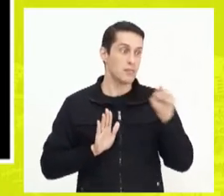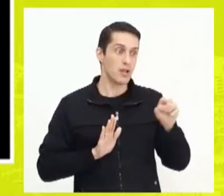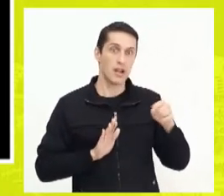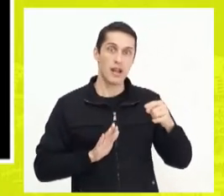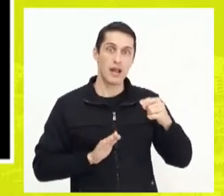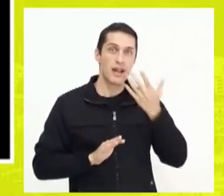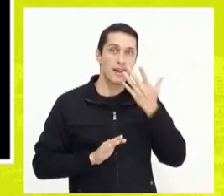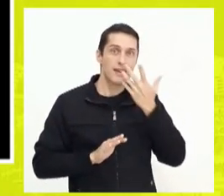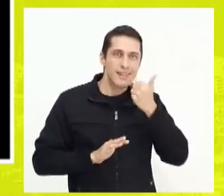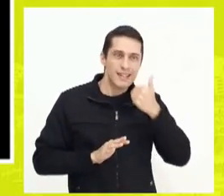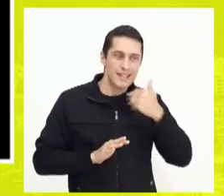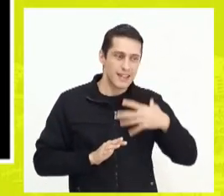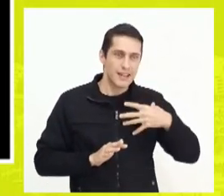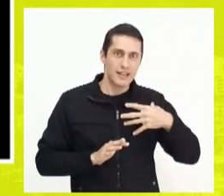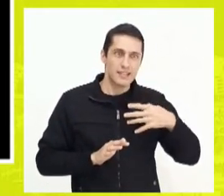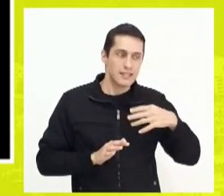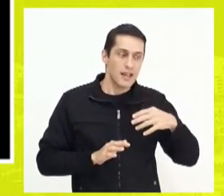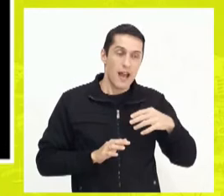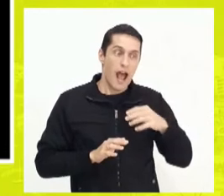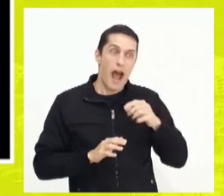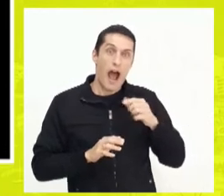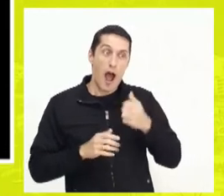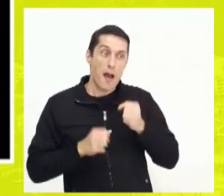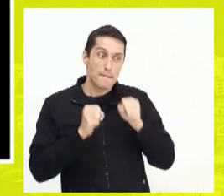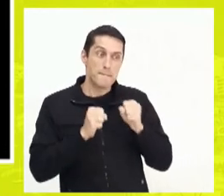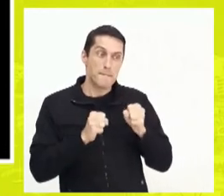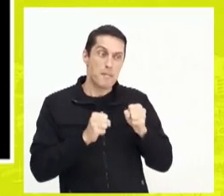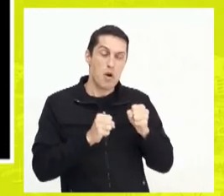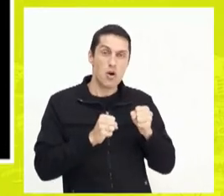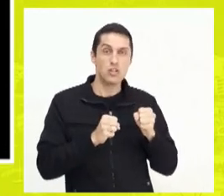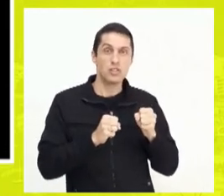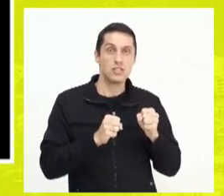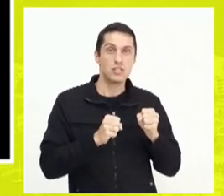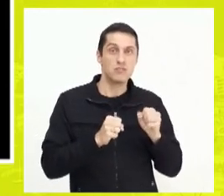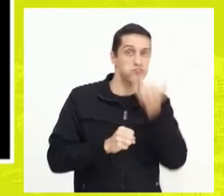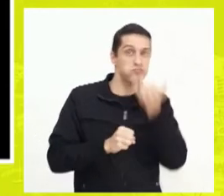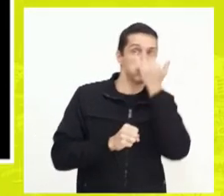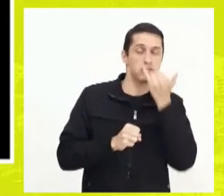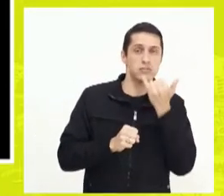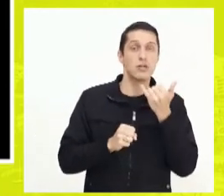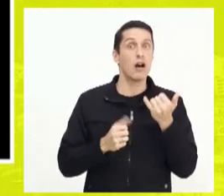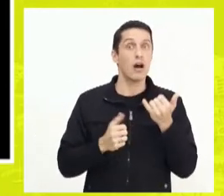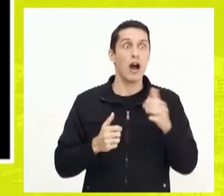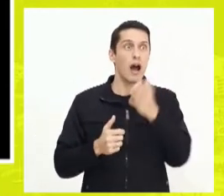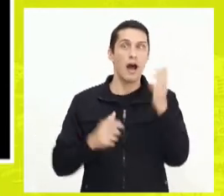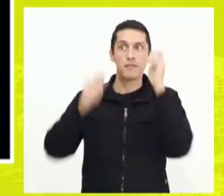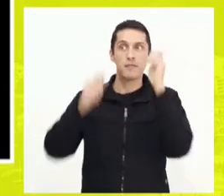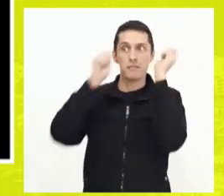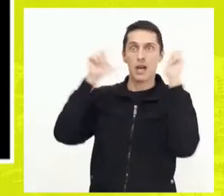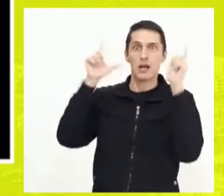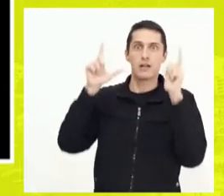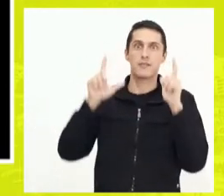know hurt society hurt kids and so on so seventy percent of the power of the